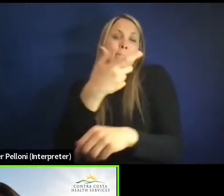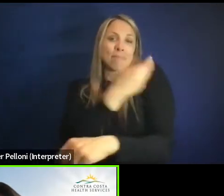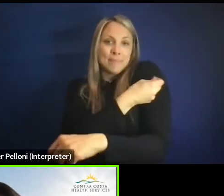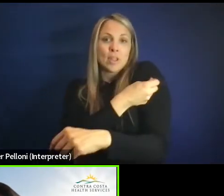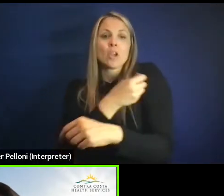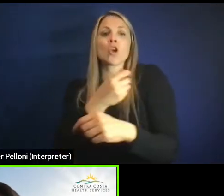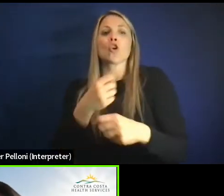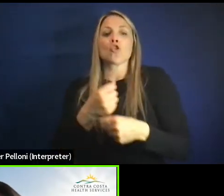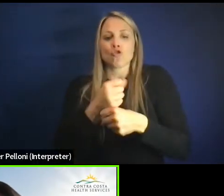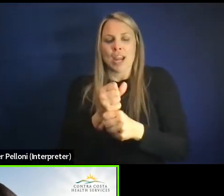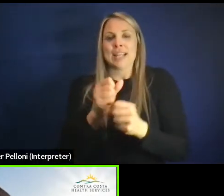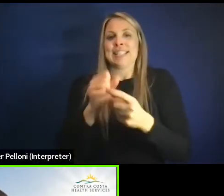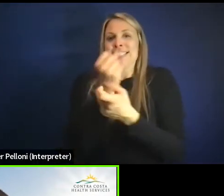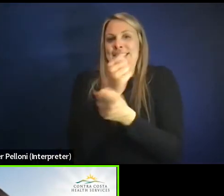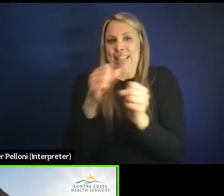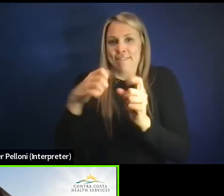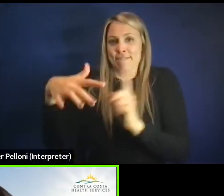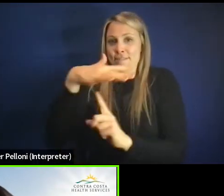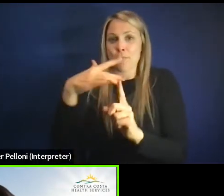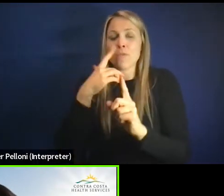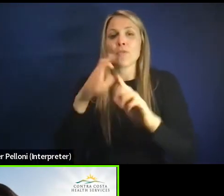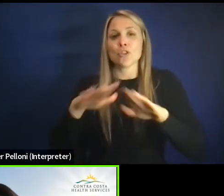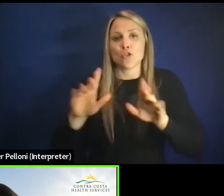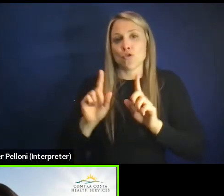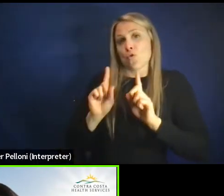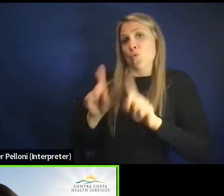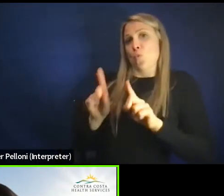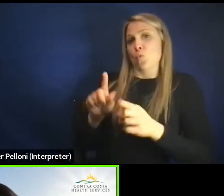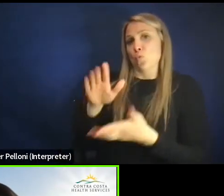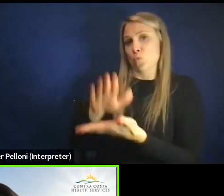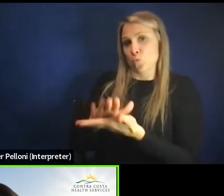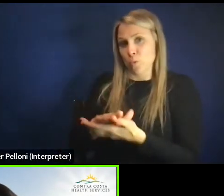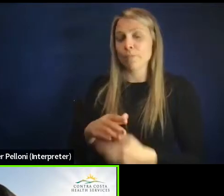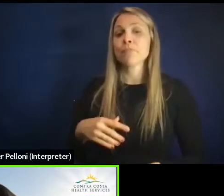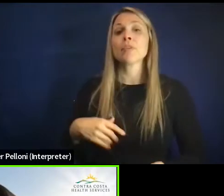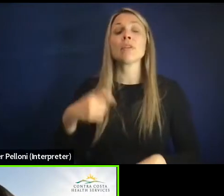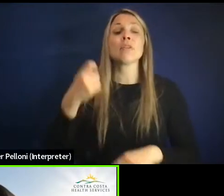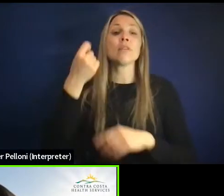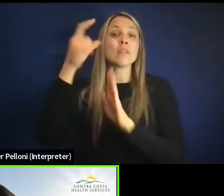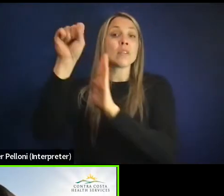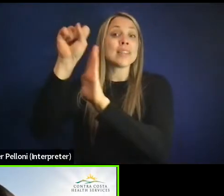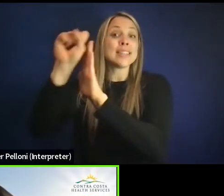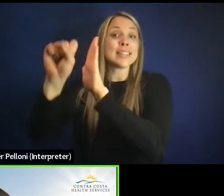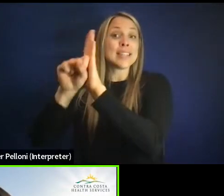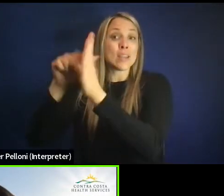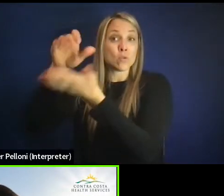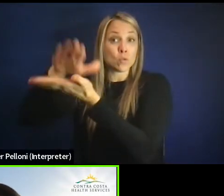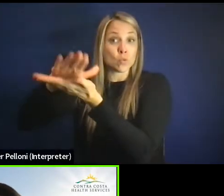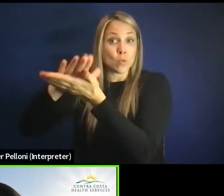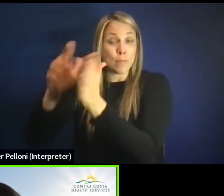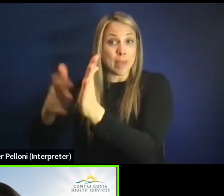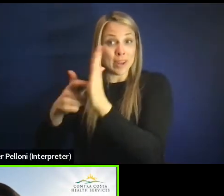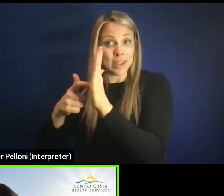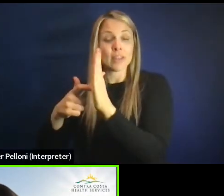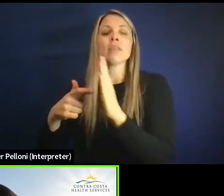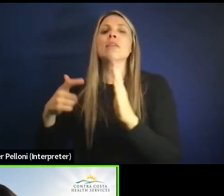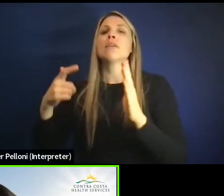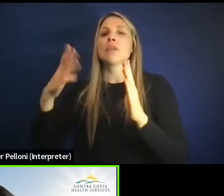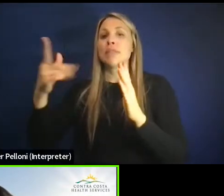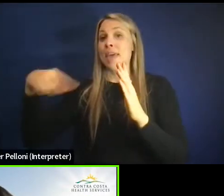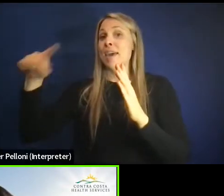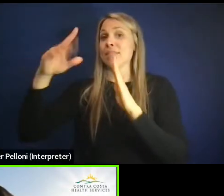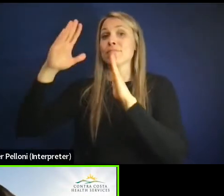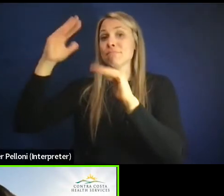for kids to go into school. As far as the state school mandate is concerned, it's expected to go